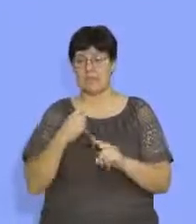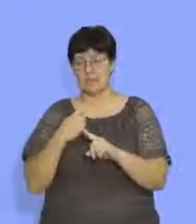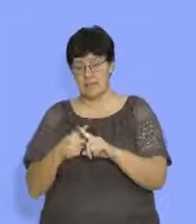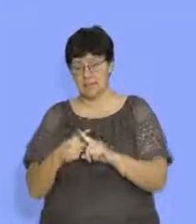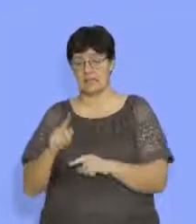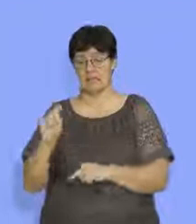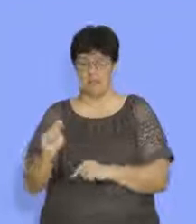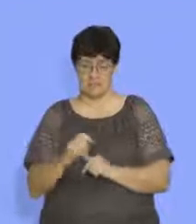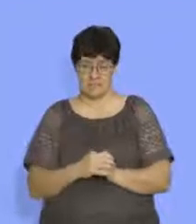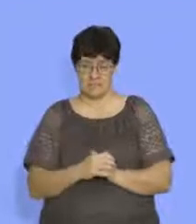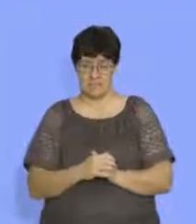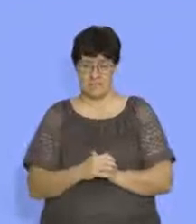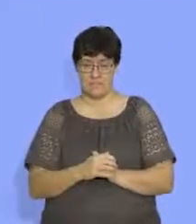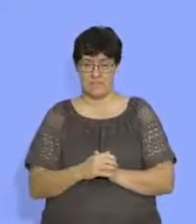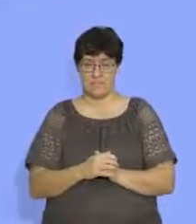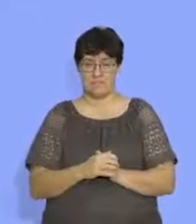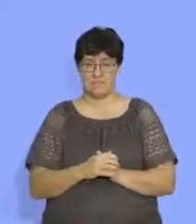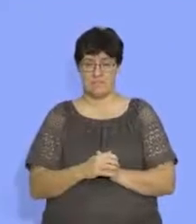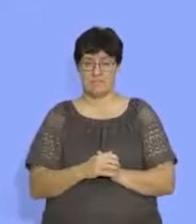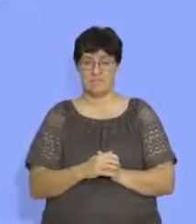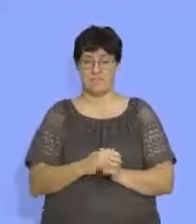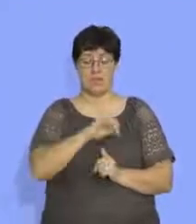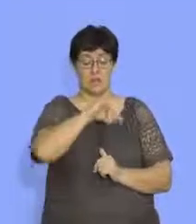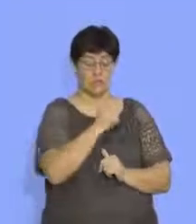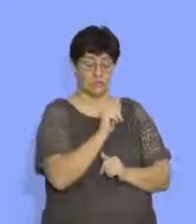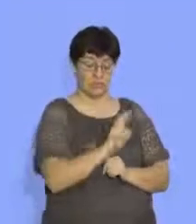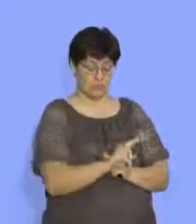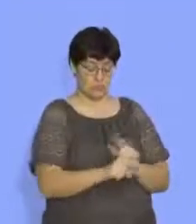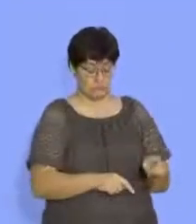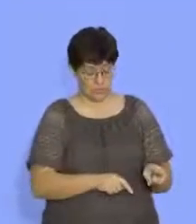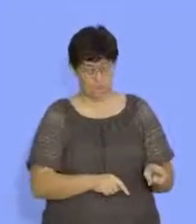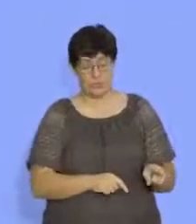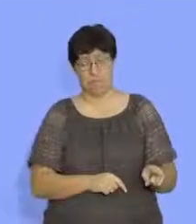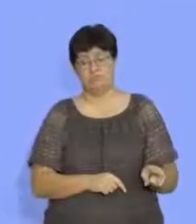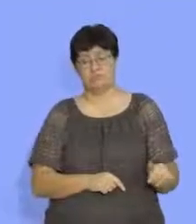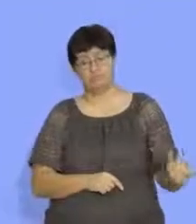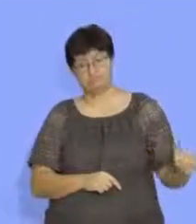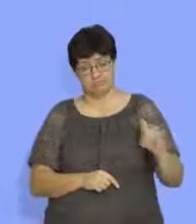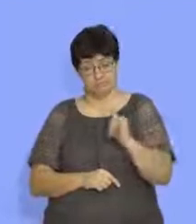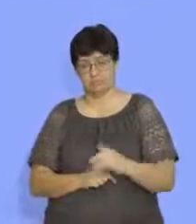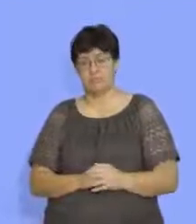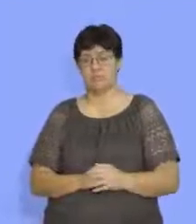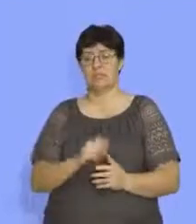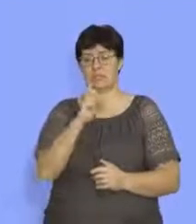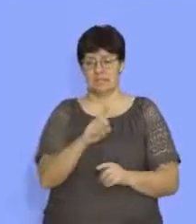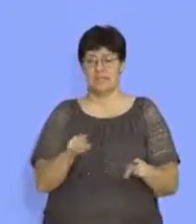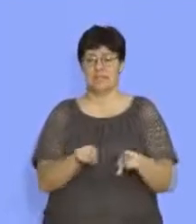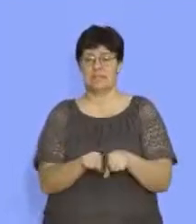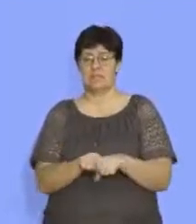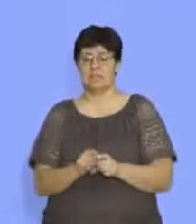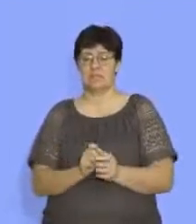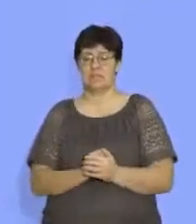250 multiplied by time, right? And then for jet 2, I will